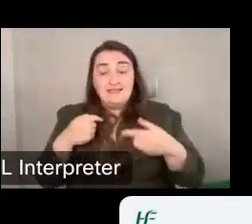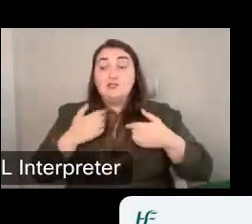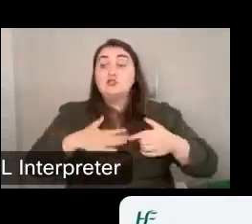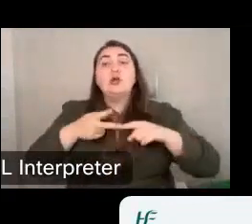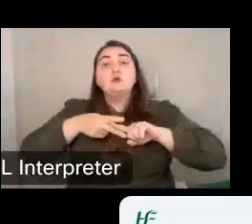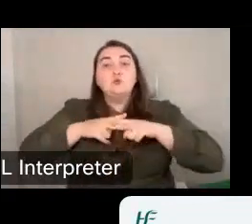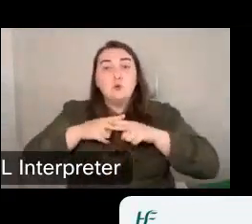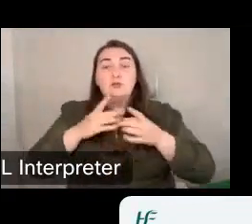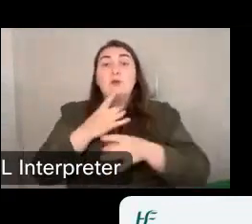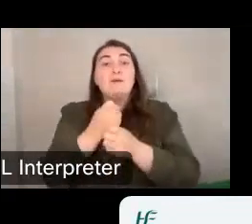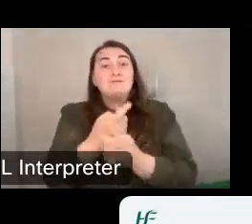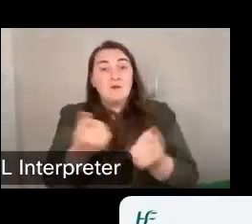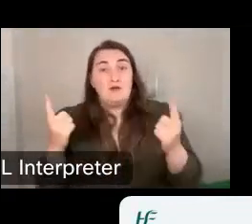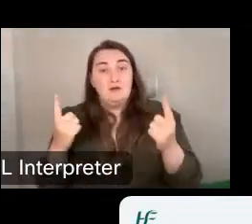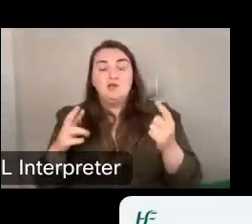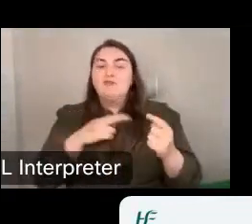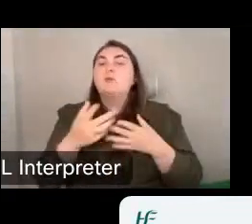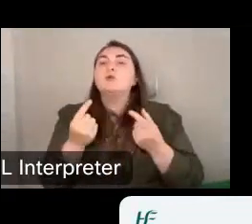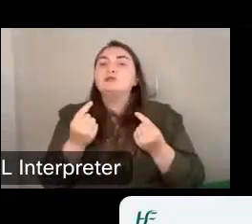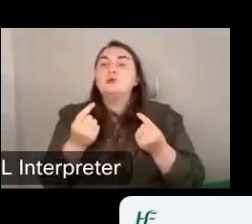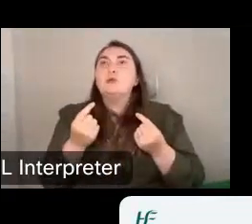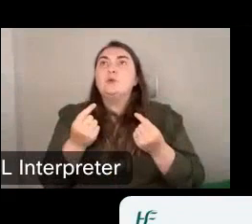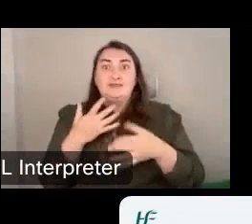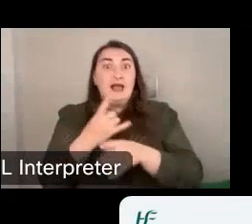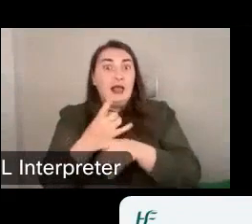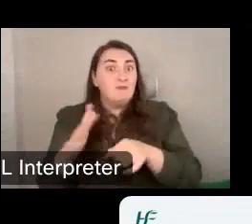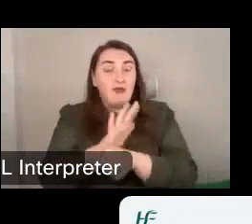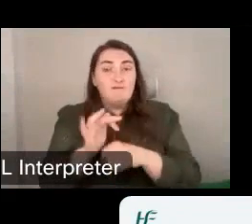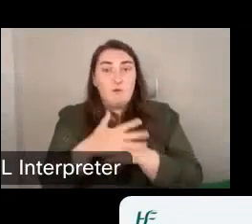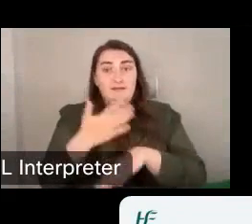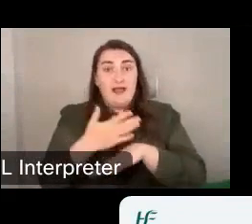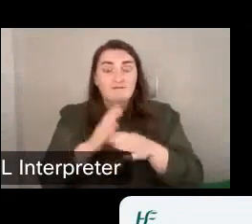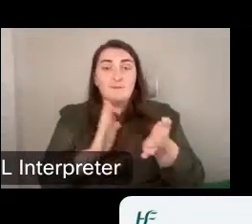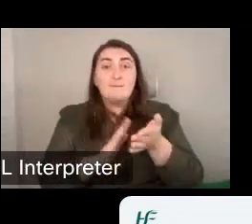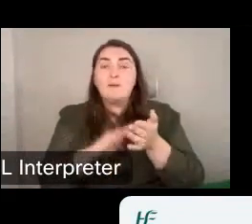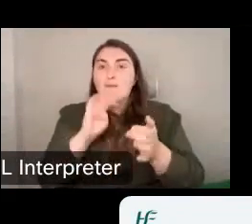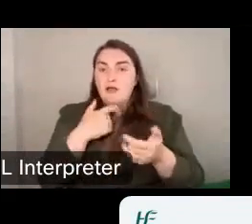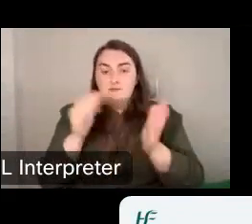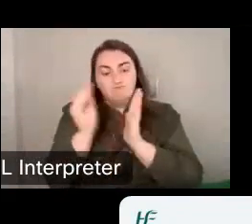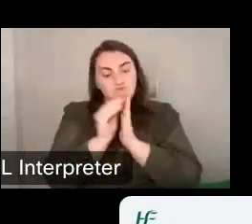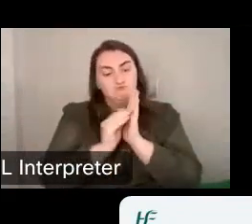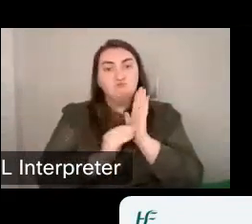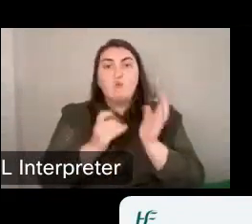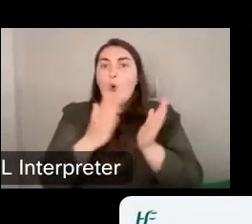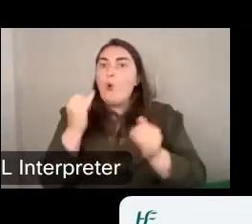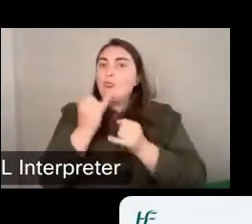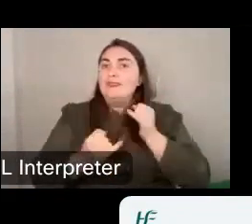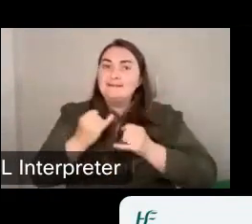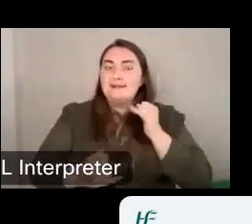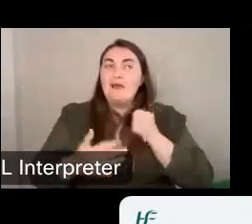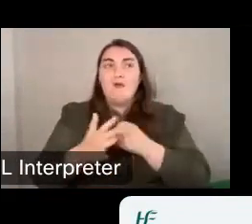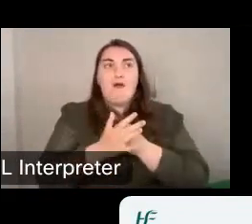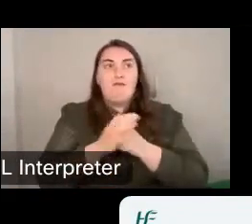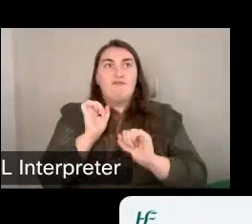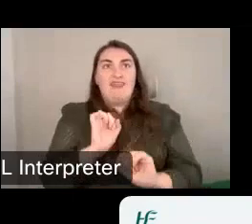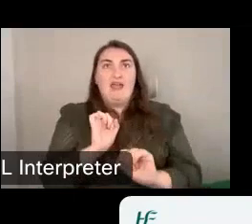everybody, and what it does is it's really helpful to the employee because it's documenting the details of